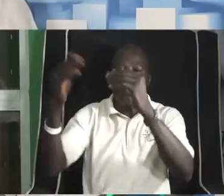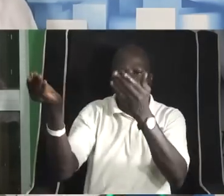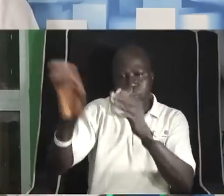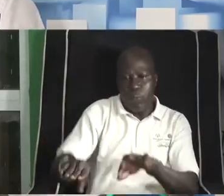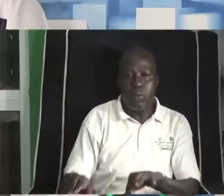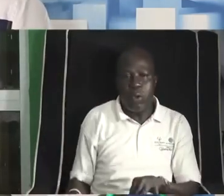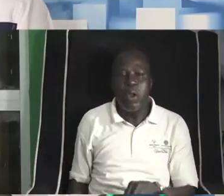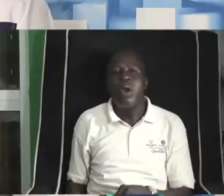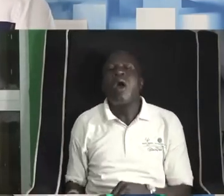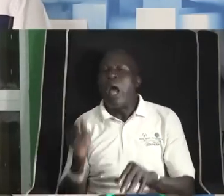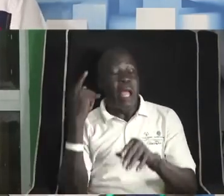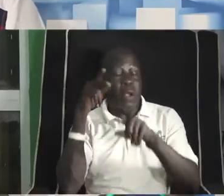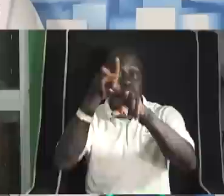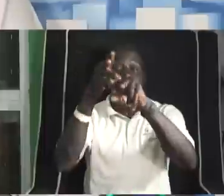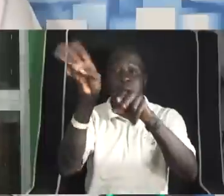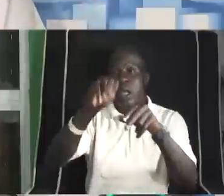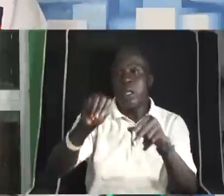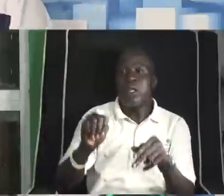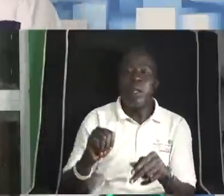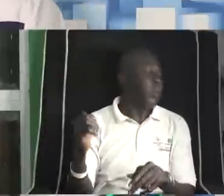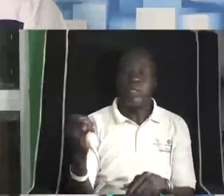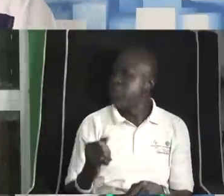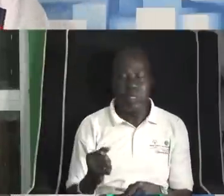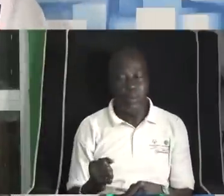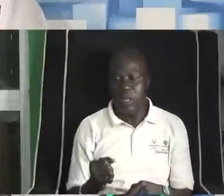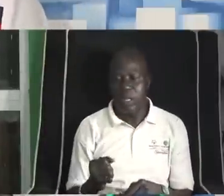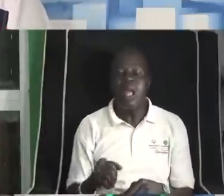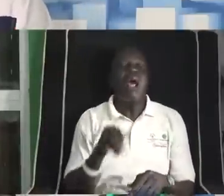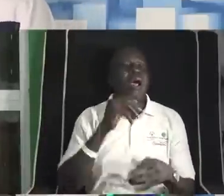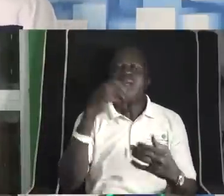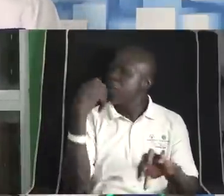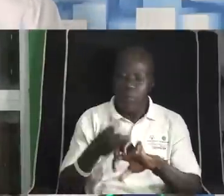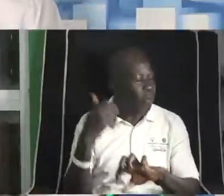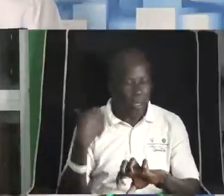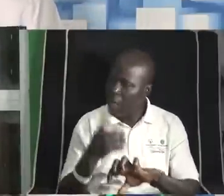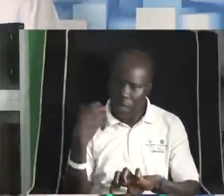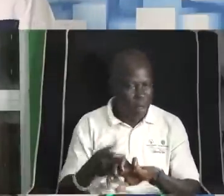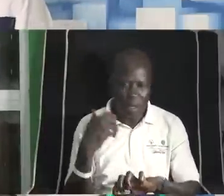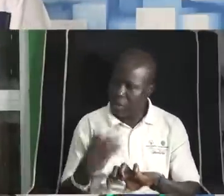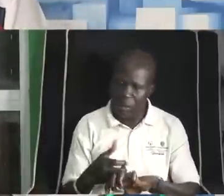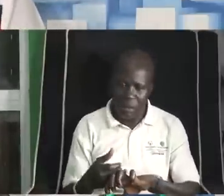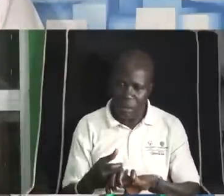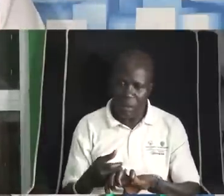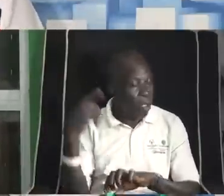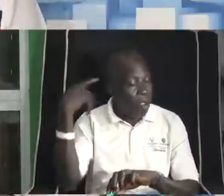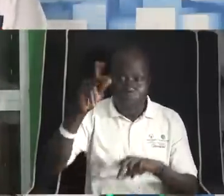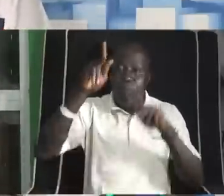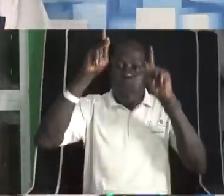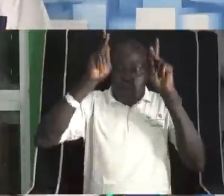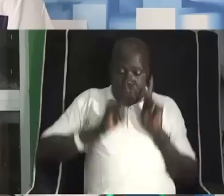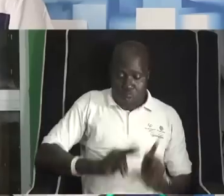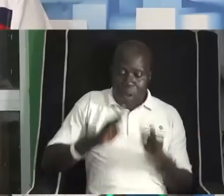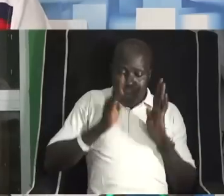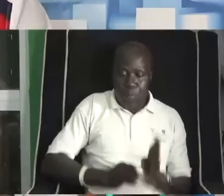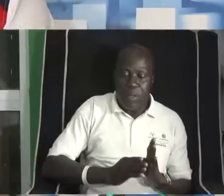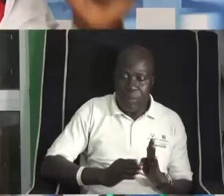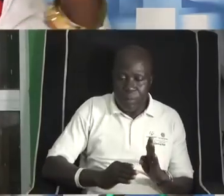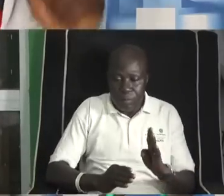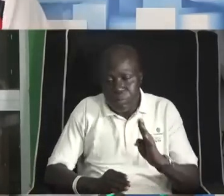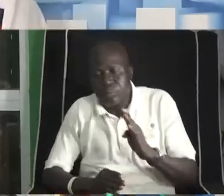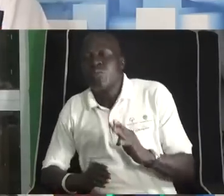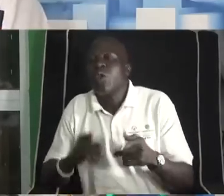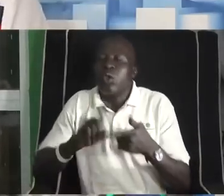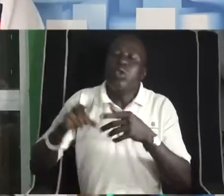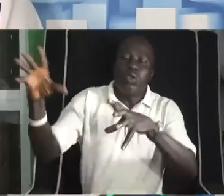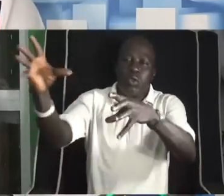ma de meri. I will look at them and shake my head. Tori o lewu pupo. Because it's very dangerous. For a man, lati